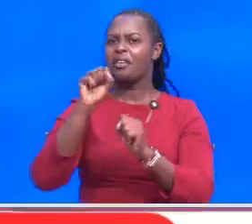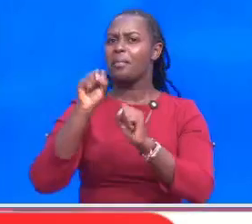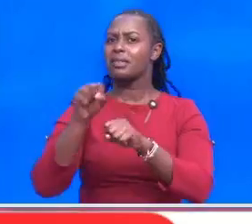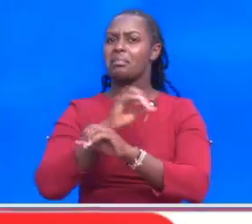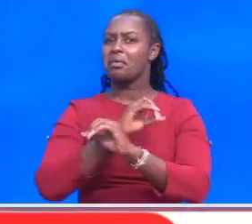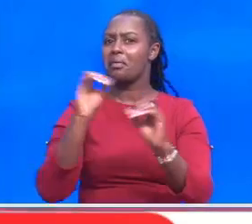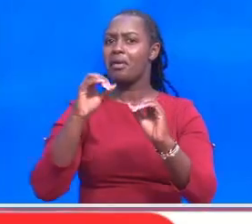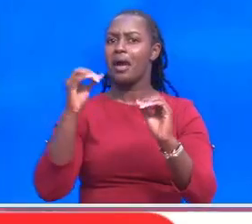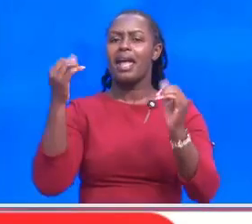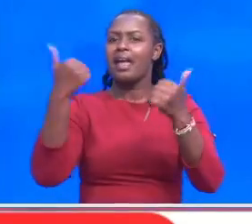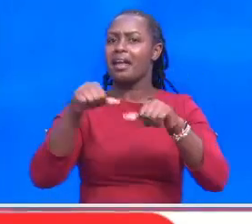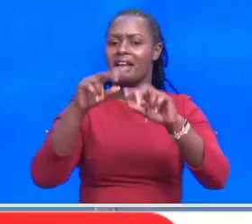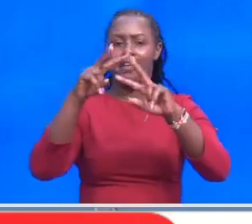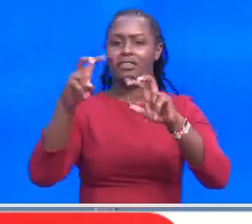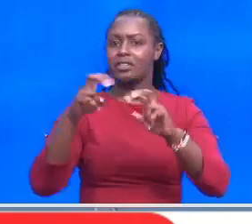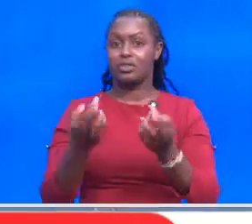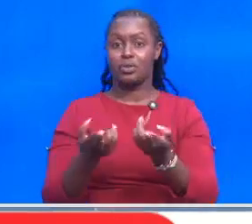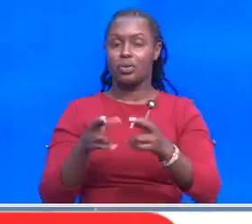or investigations to be done.